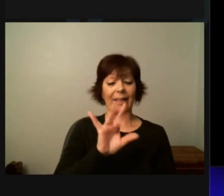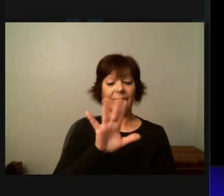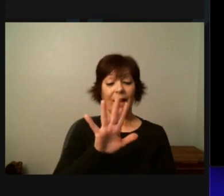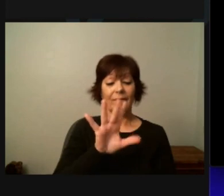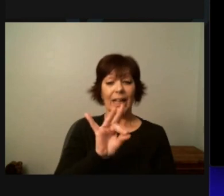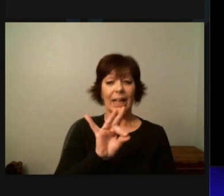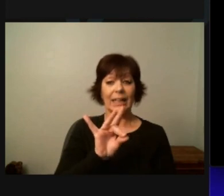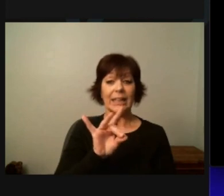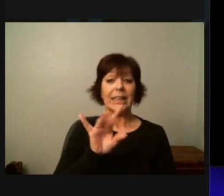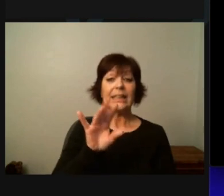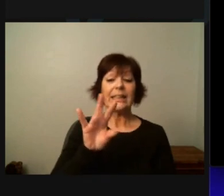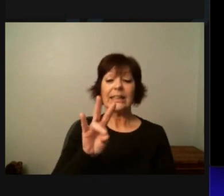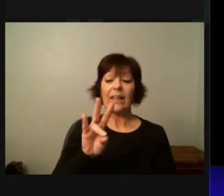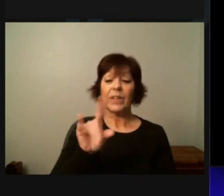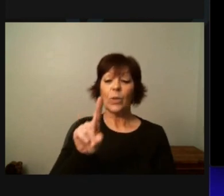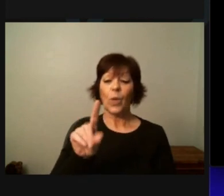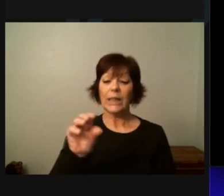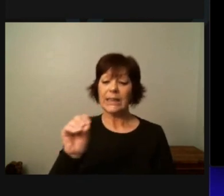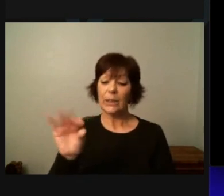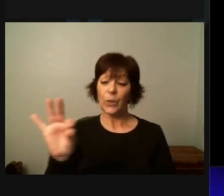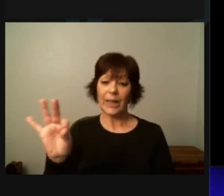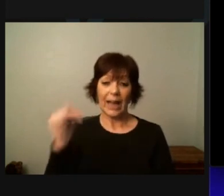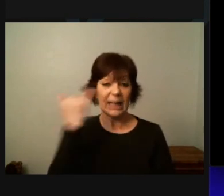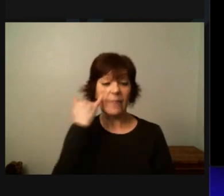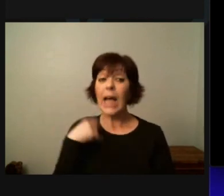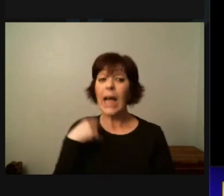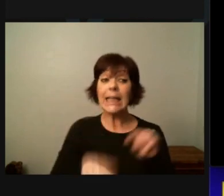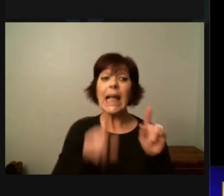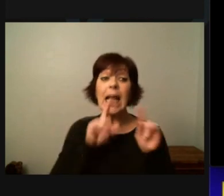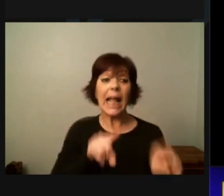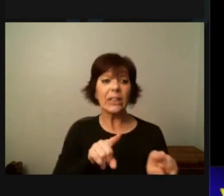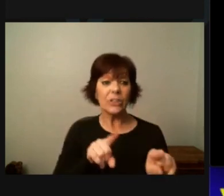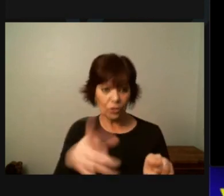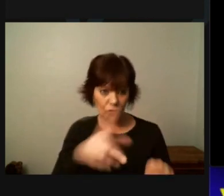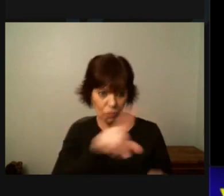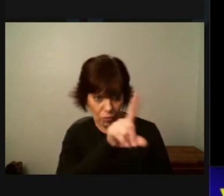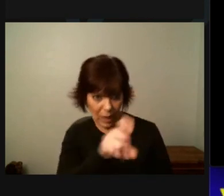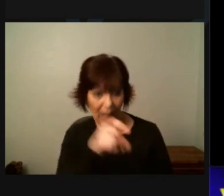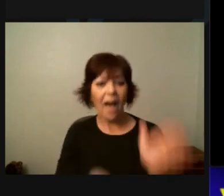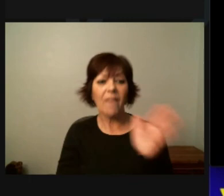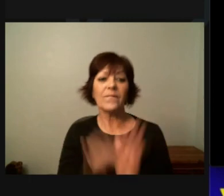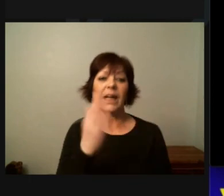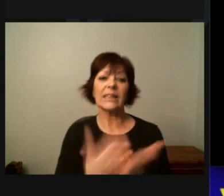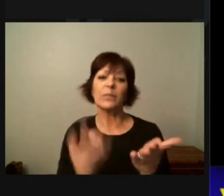858-7109. If we can't answer your question, we will find somebody who can.